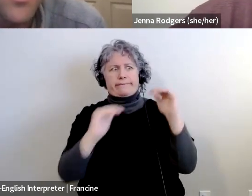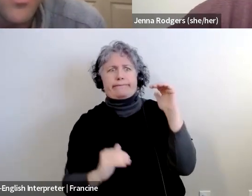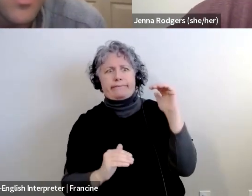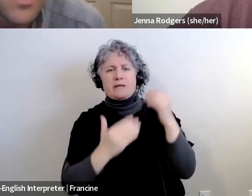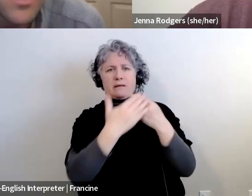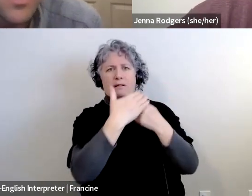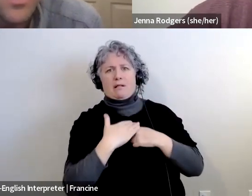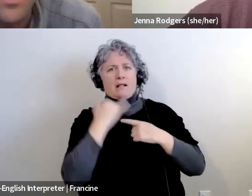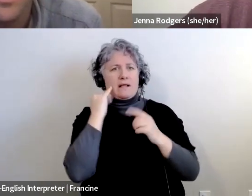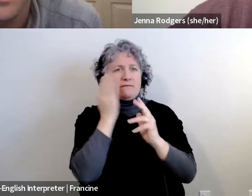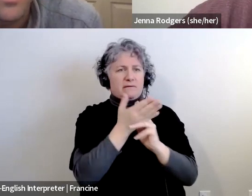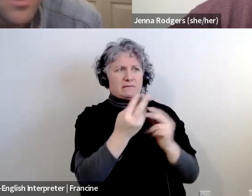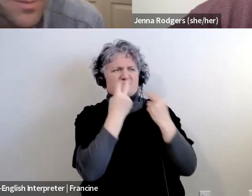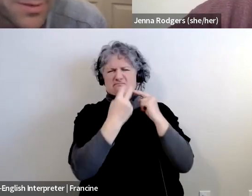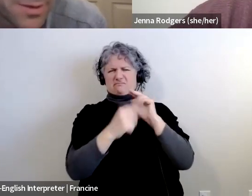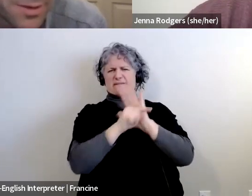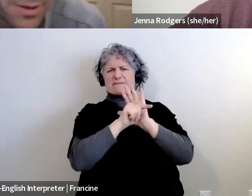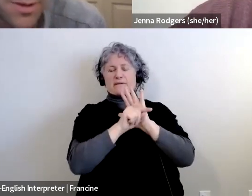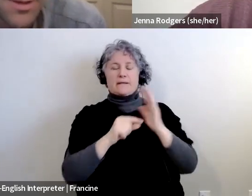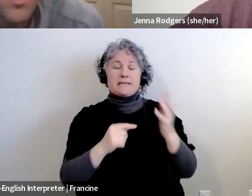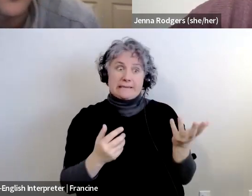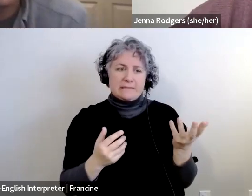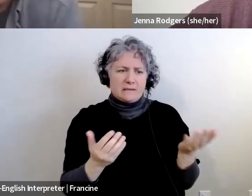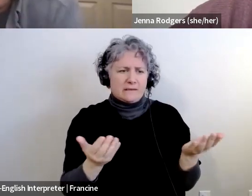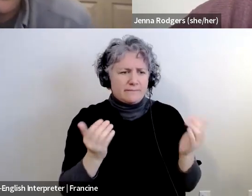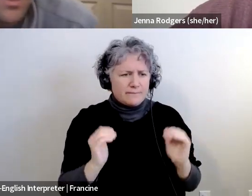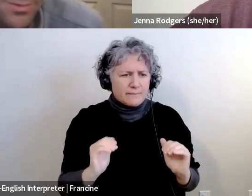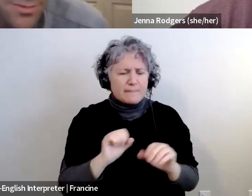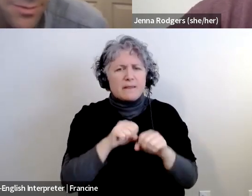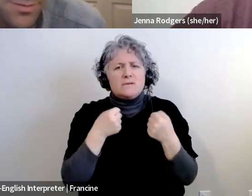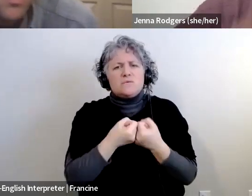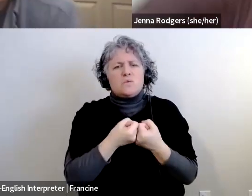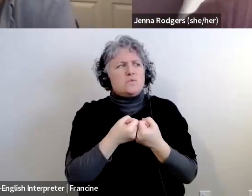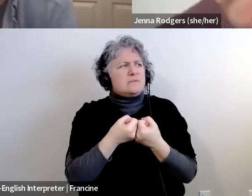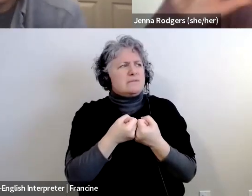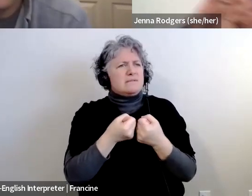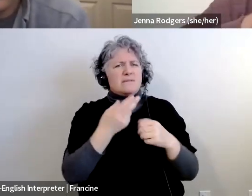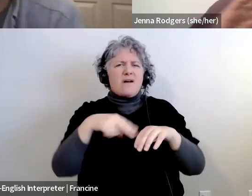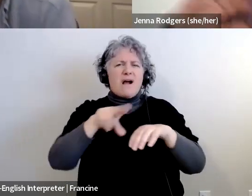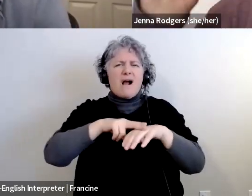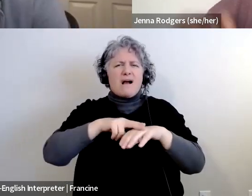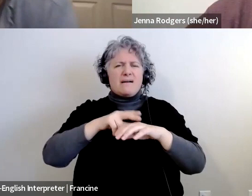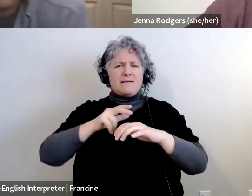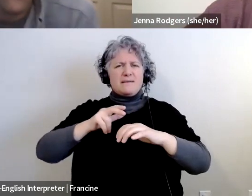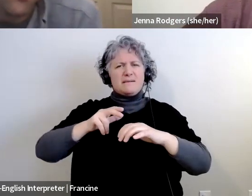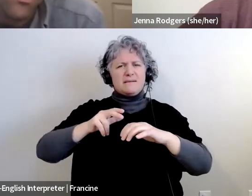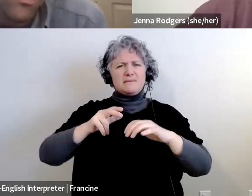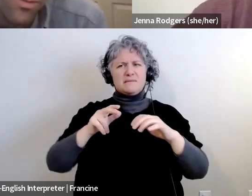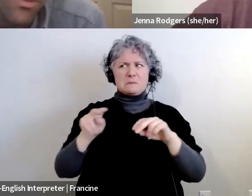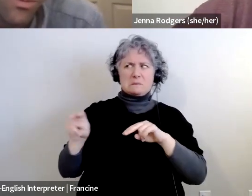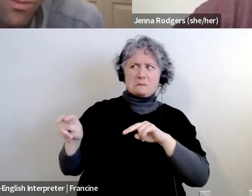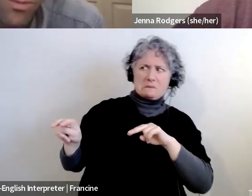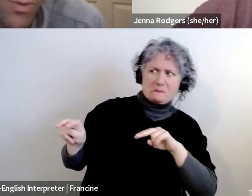intervene? There is trying to uphold social norms. So trying to check in with how everyone else is reacting